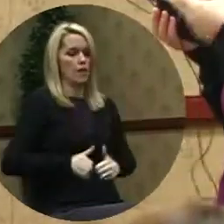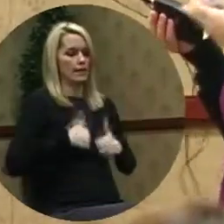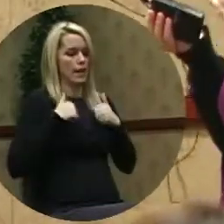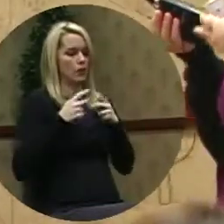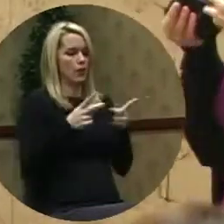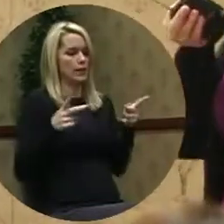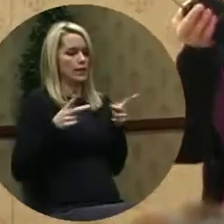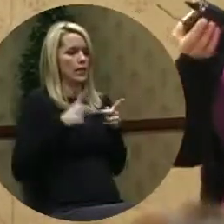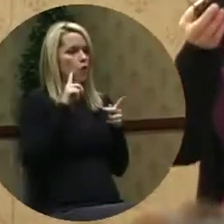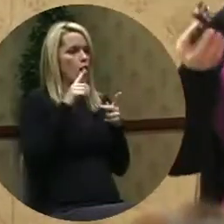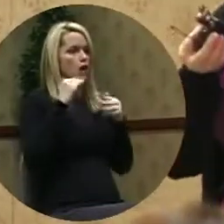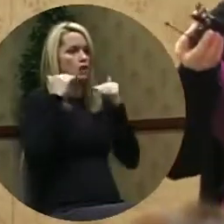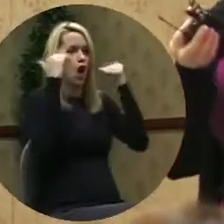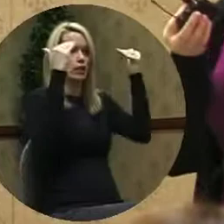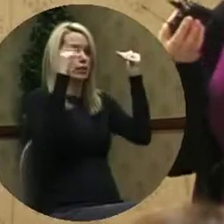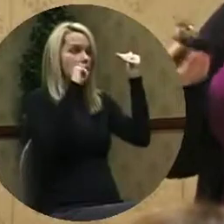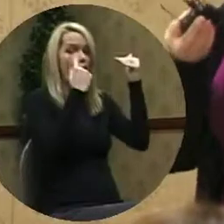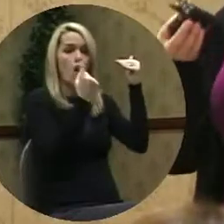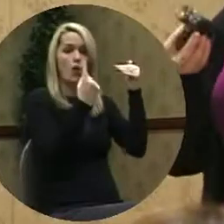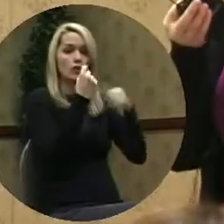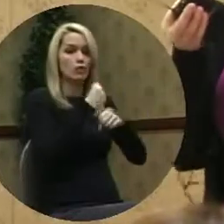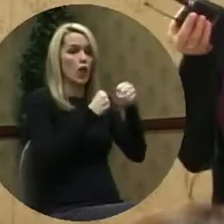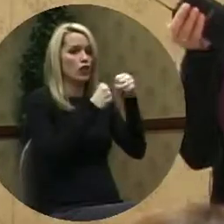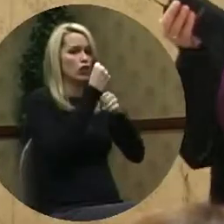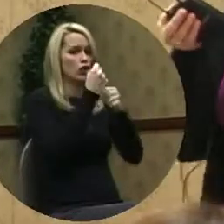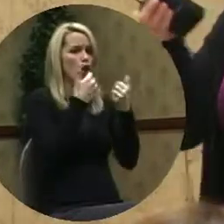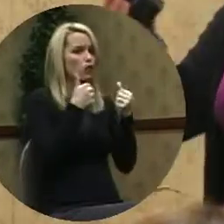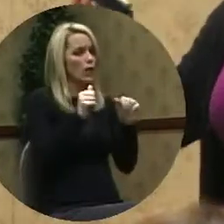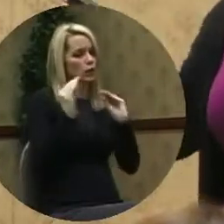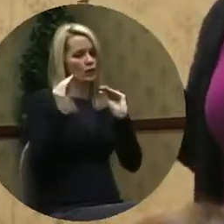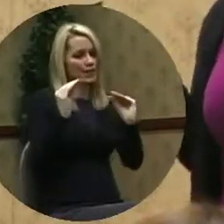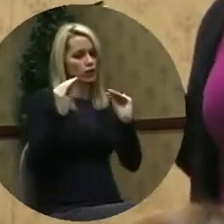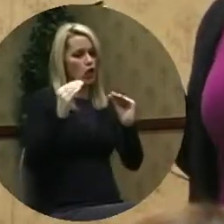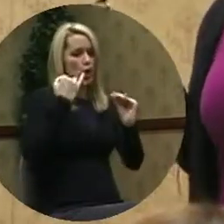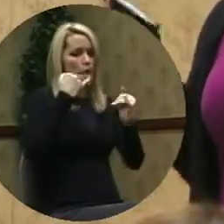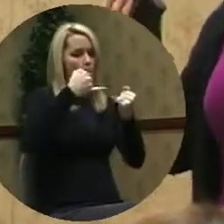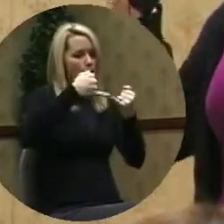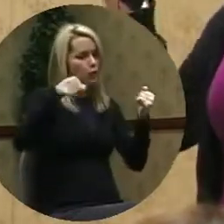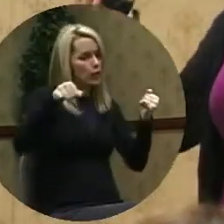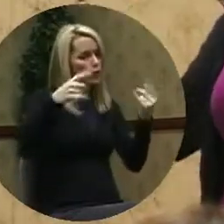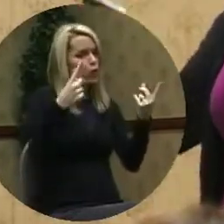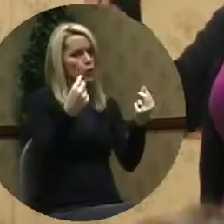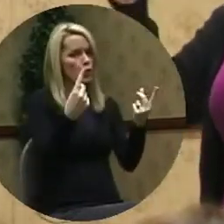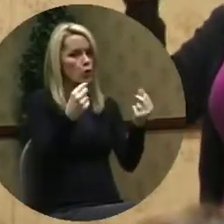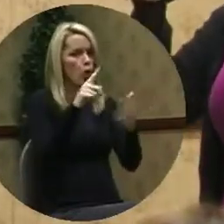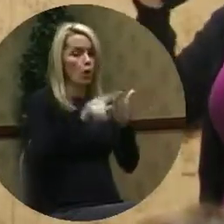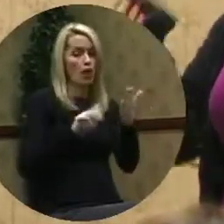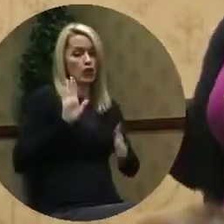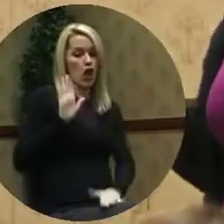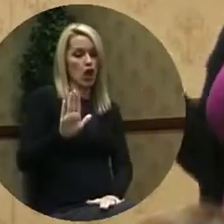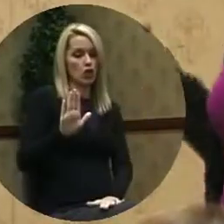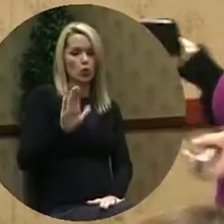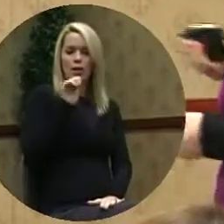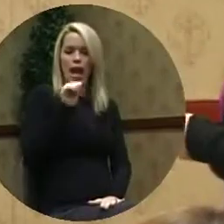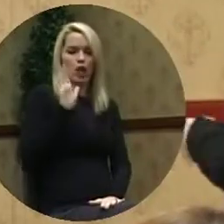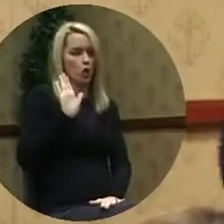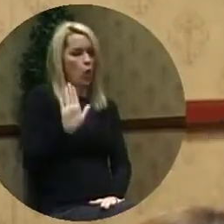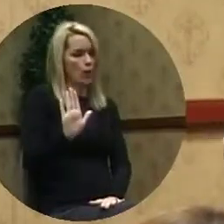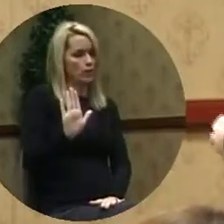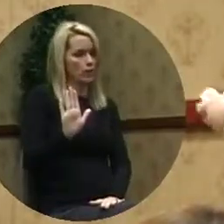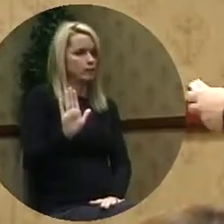those facilities, it's not always structured. So we're really trying to teach her boundaries and what's hers and what's not hers.